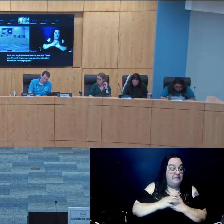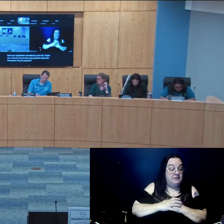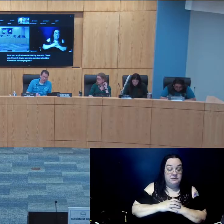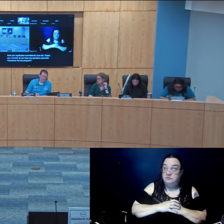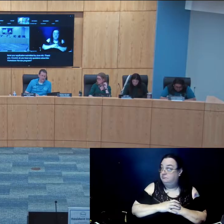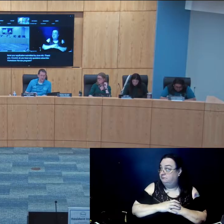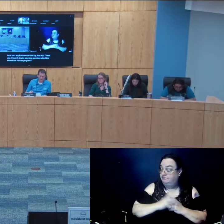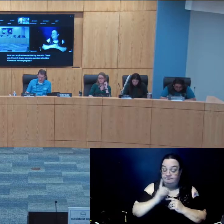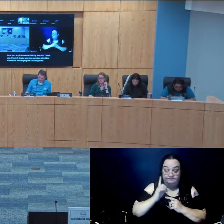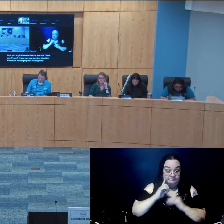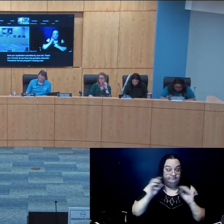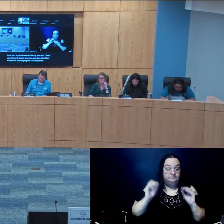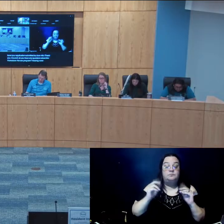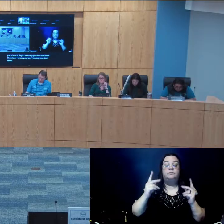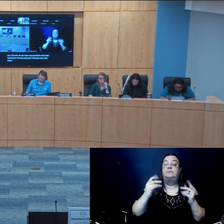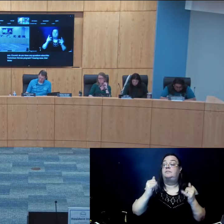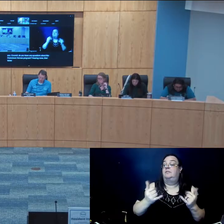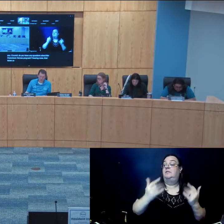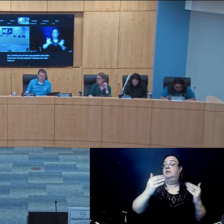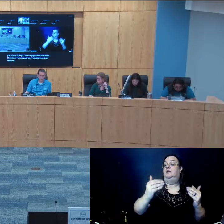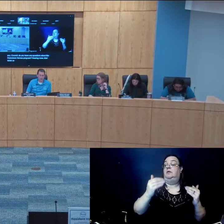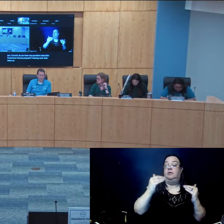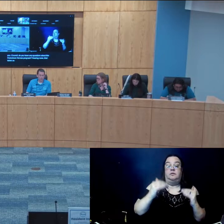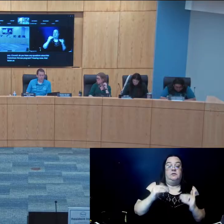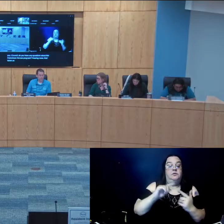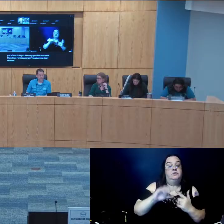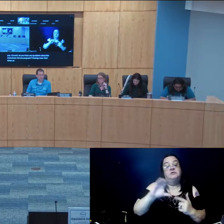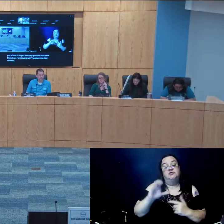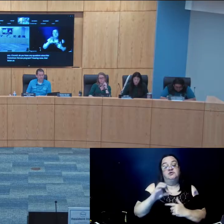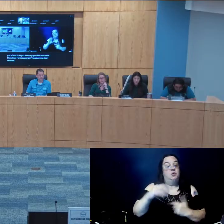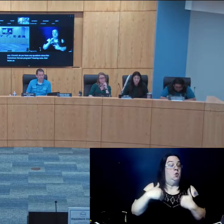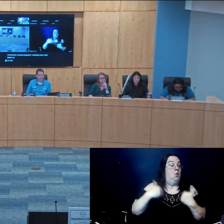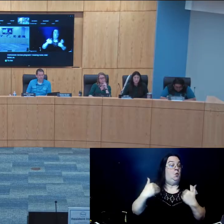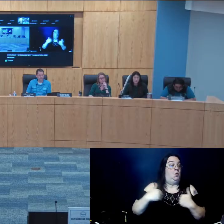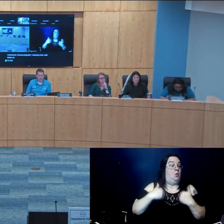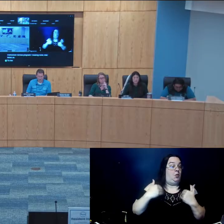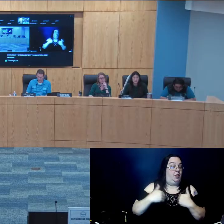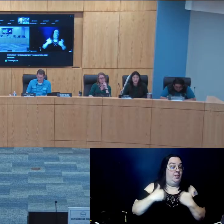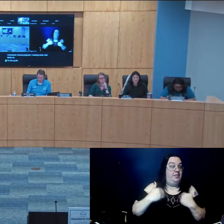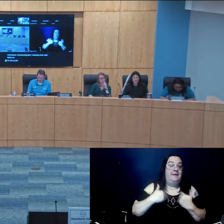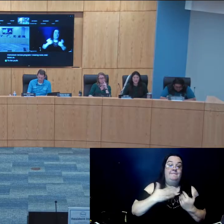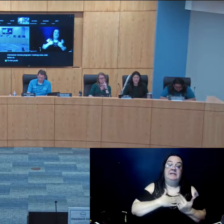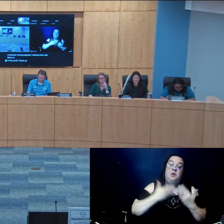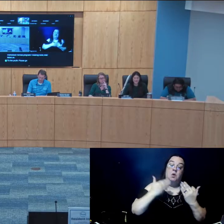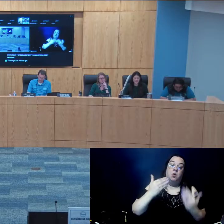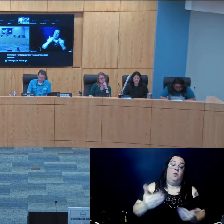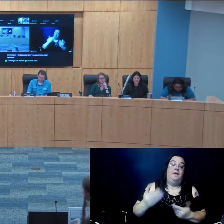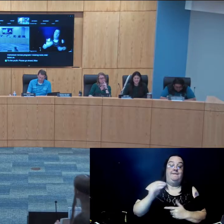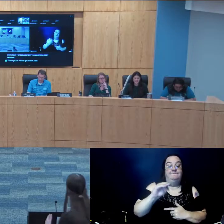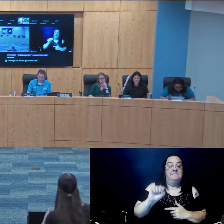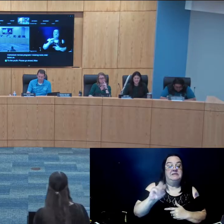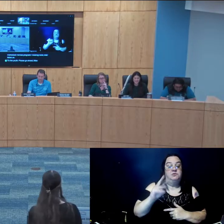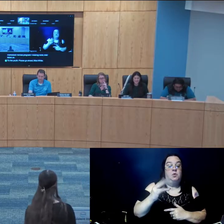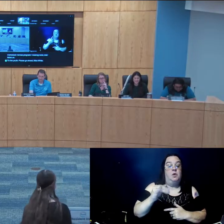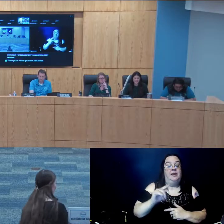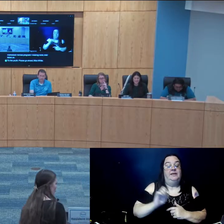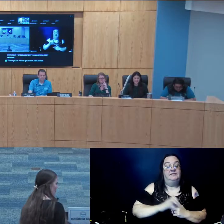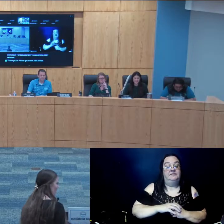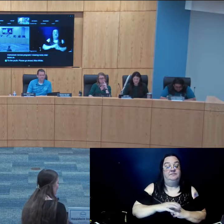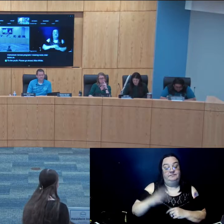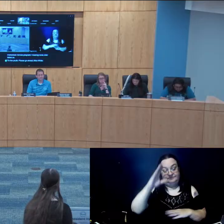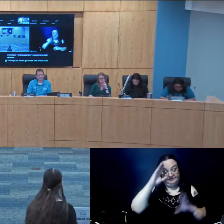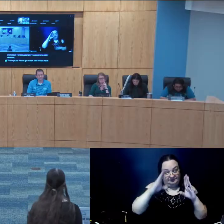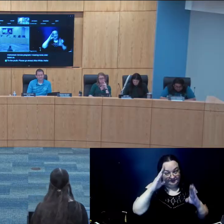Hearing none, that takes us to the youth. Please go ahead, Ms. White.